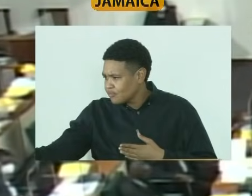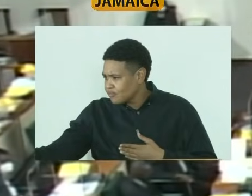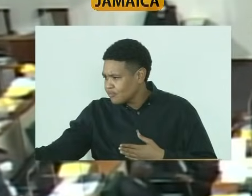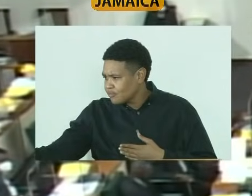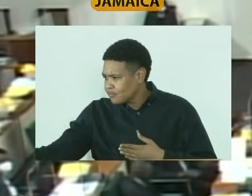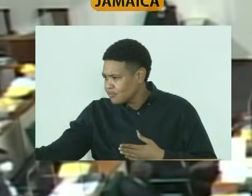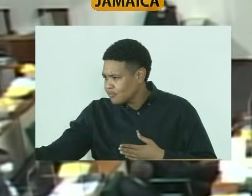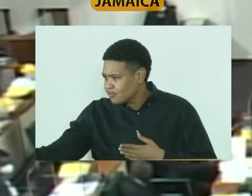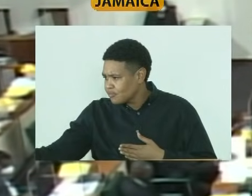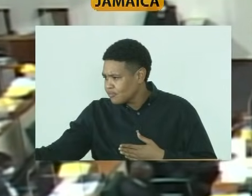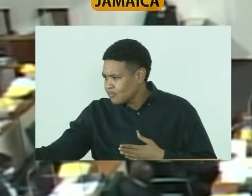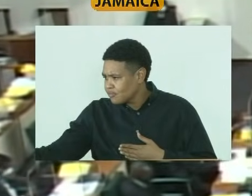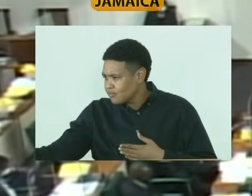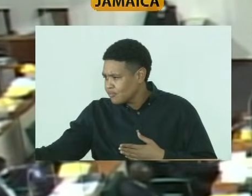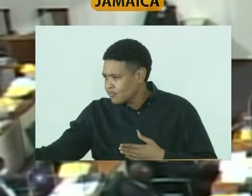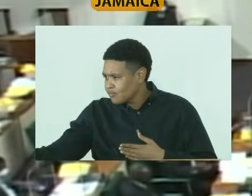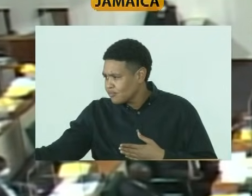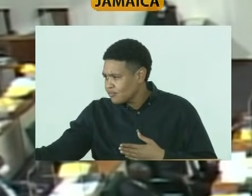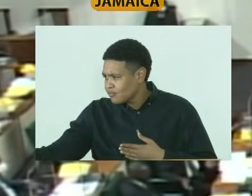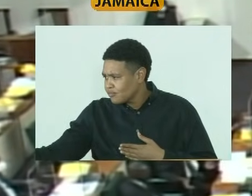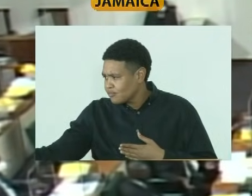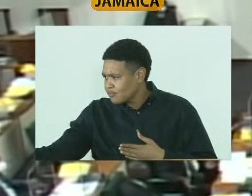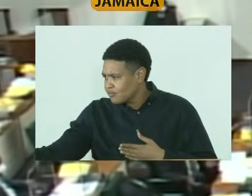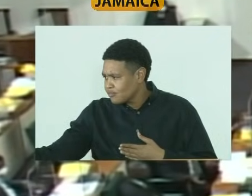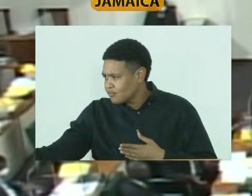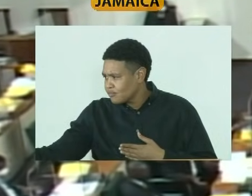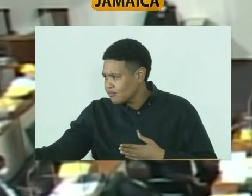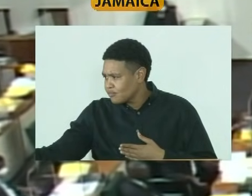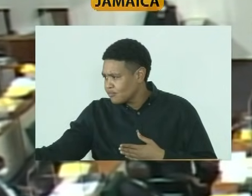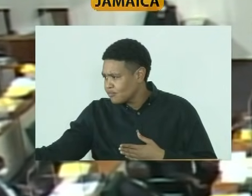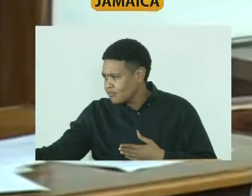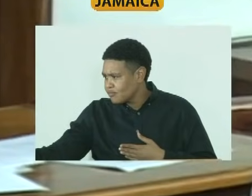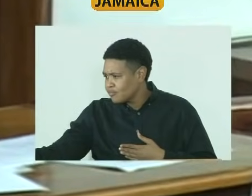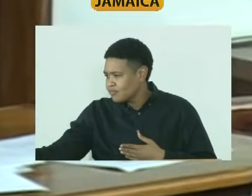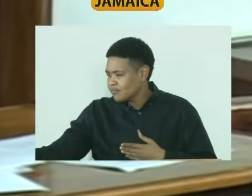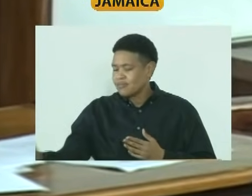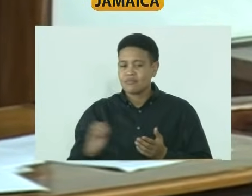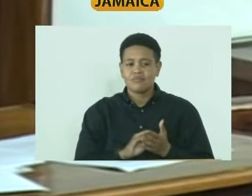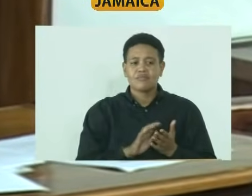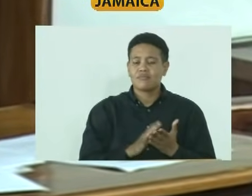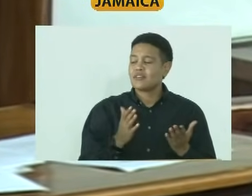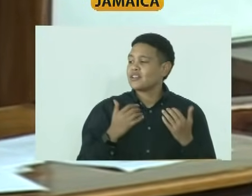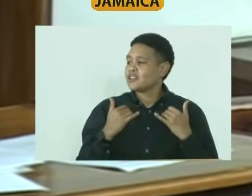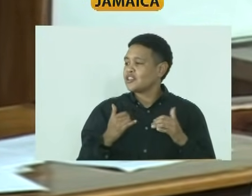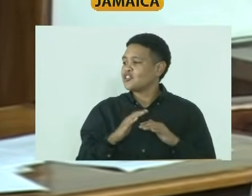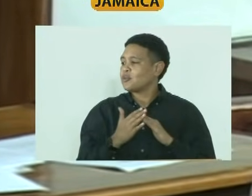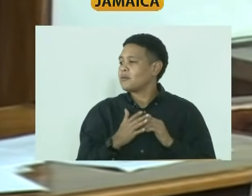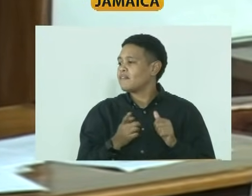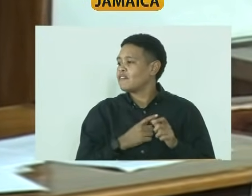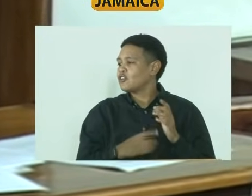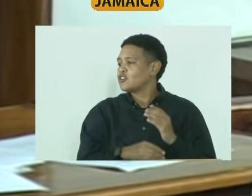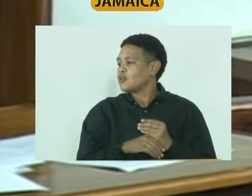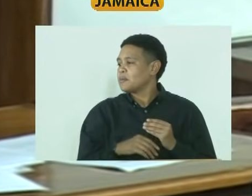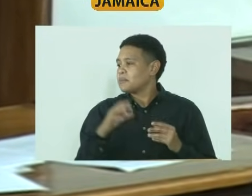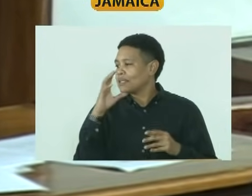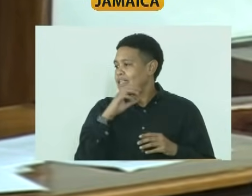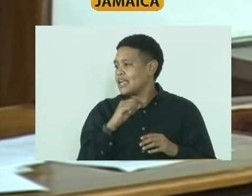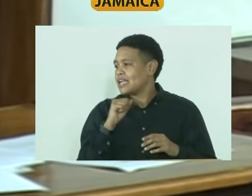Laid on the table of the House today are the Jamaica First Supplementary Estimates